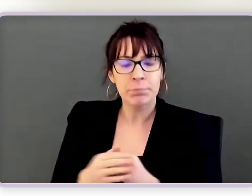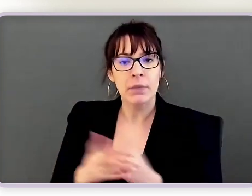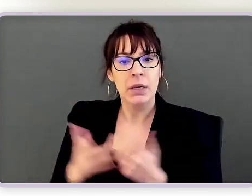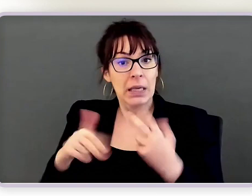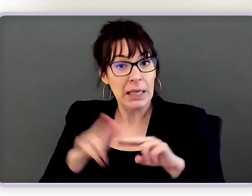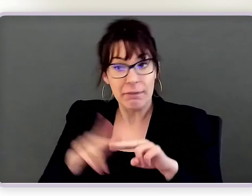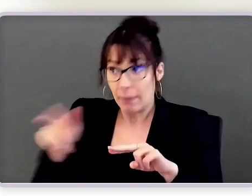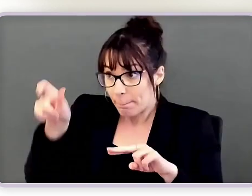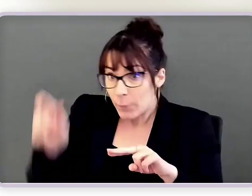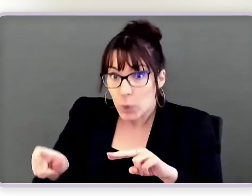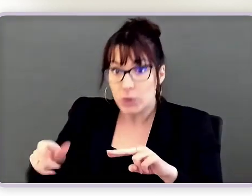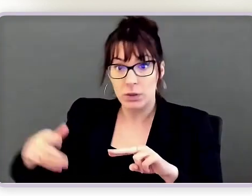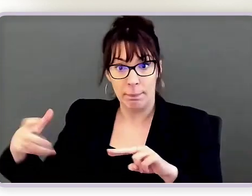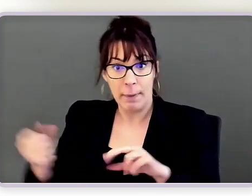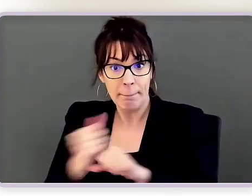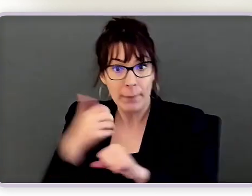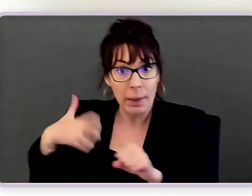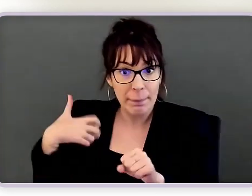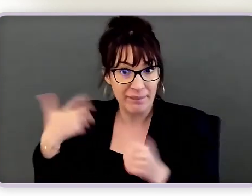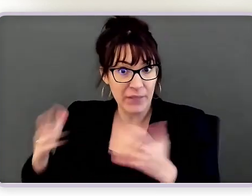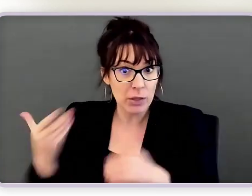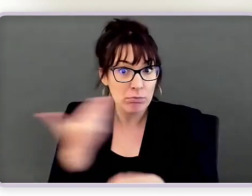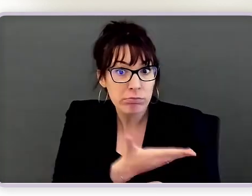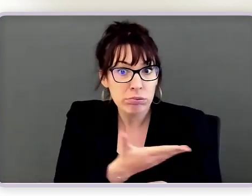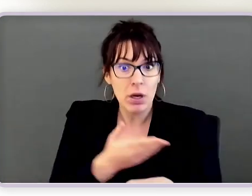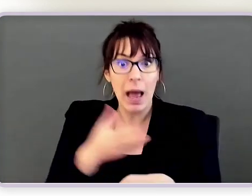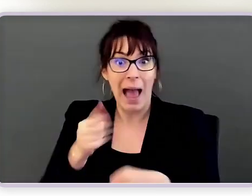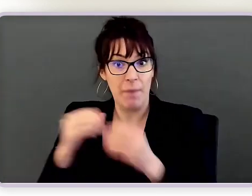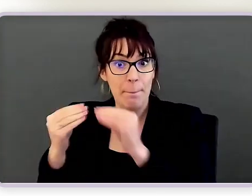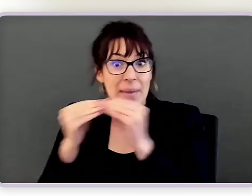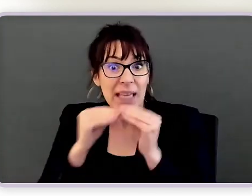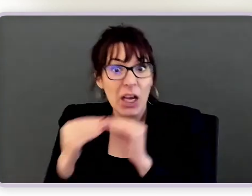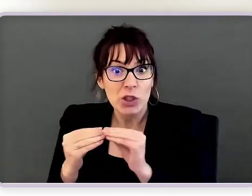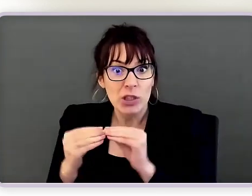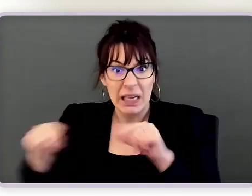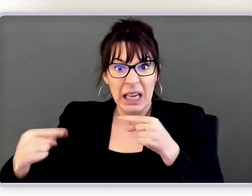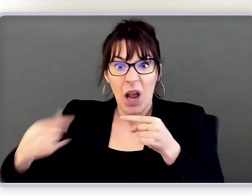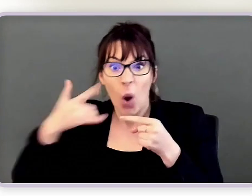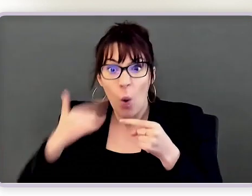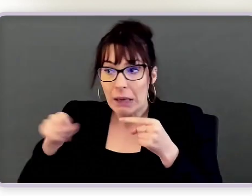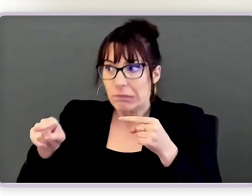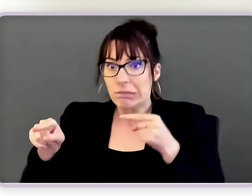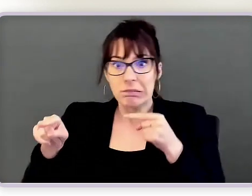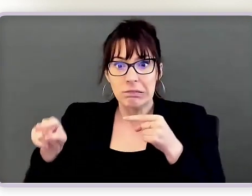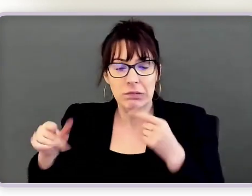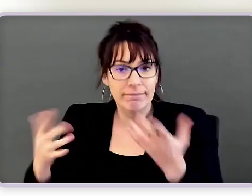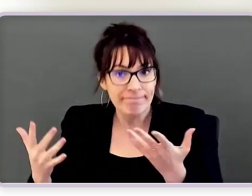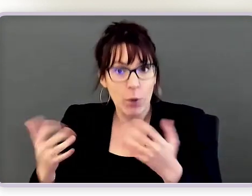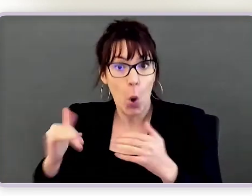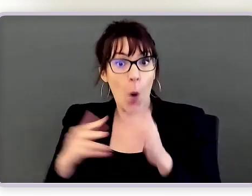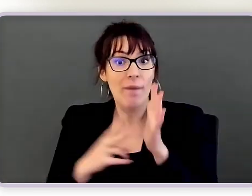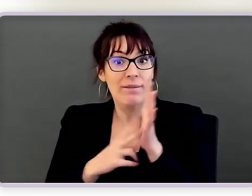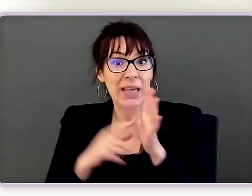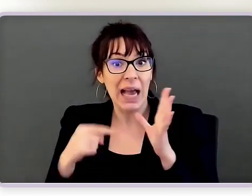side, or your client has a VCAT hearing, these are the situations where you might need a lawyer.